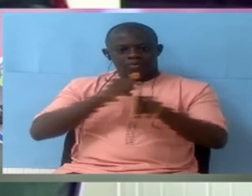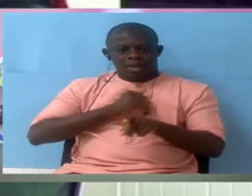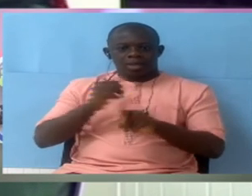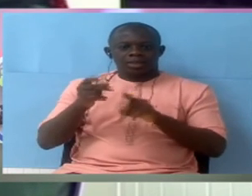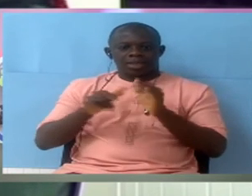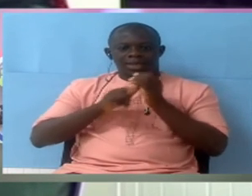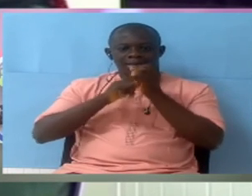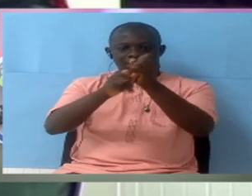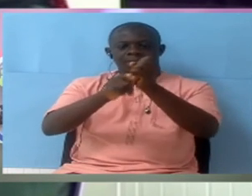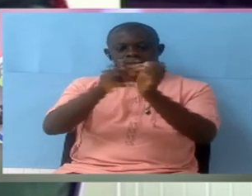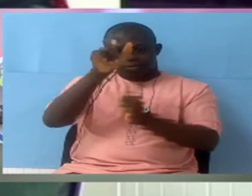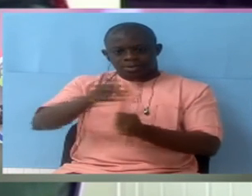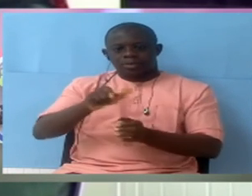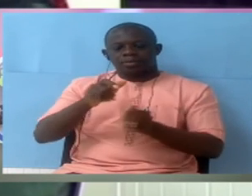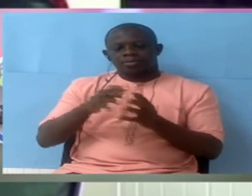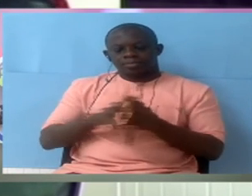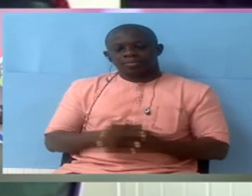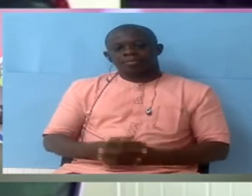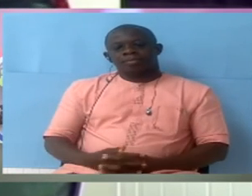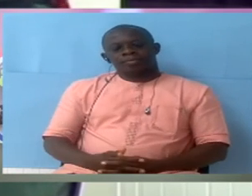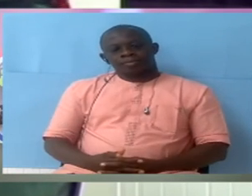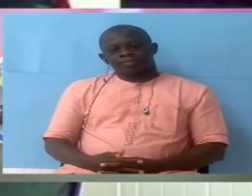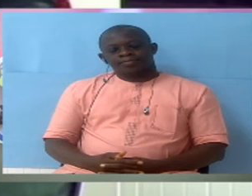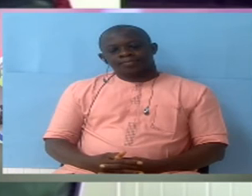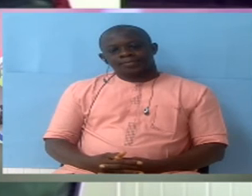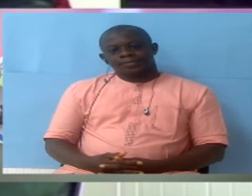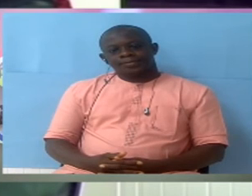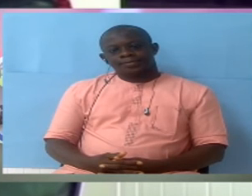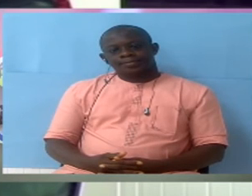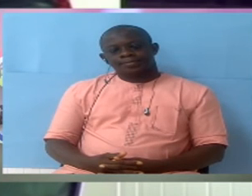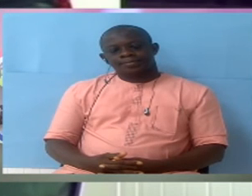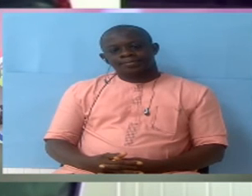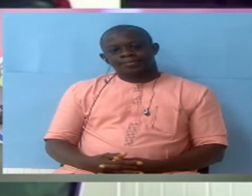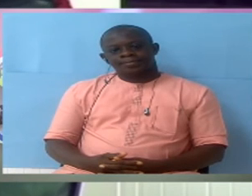Ak ki nga xamné mo topa ci suma ko. Then